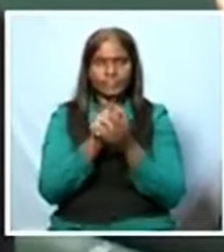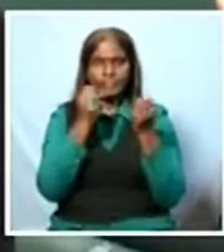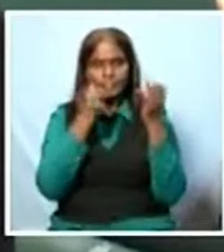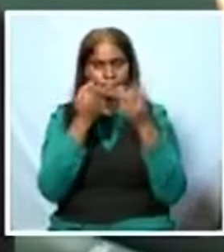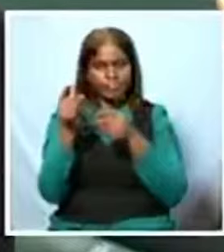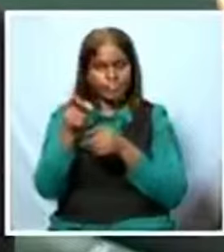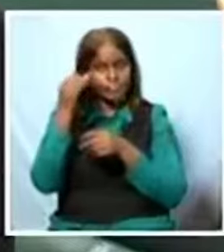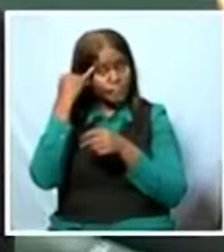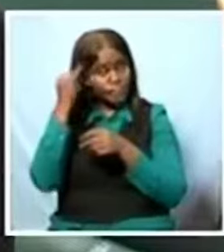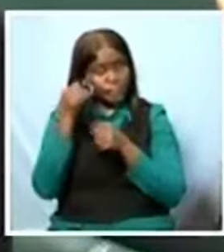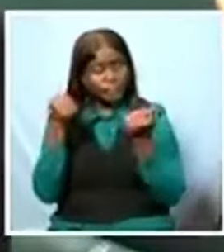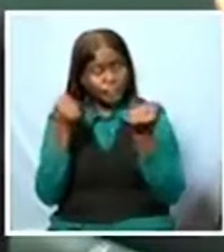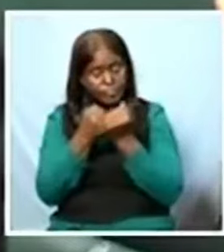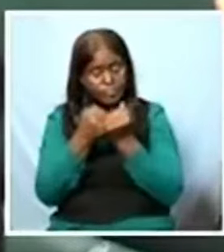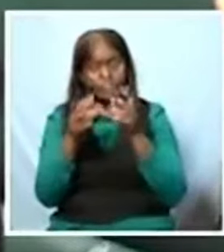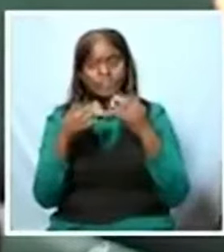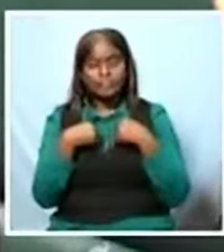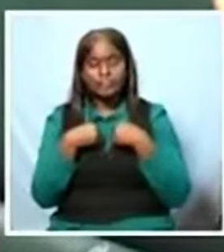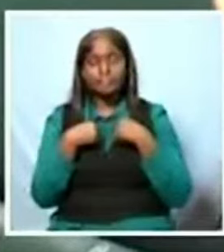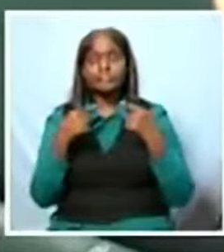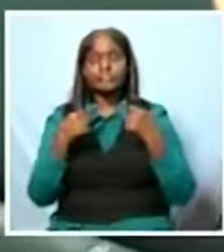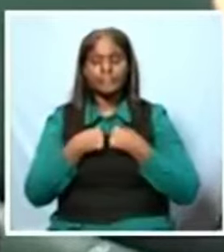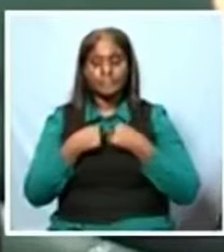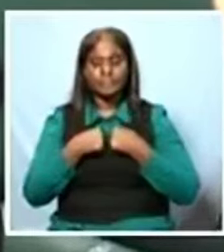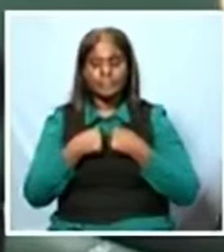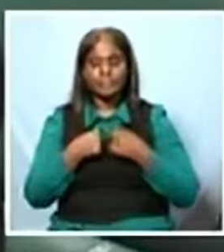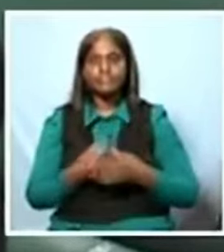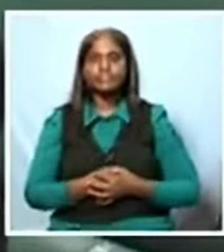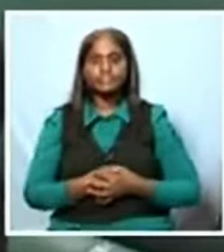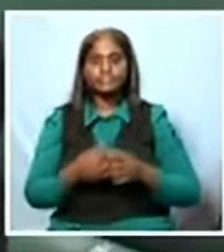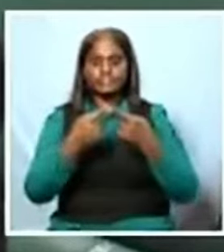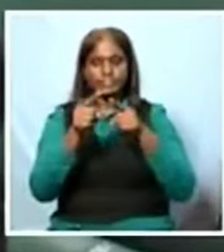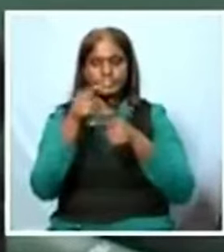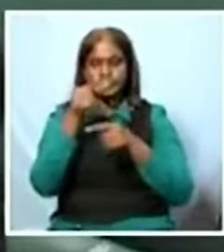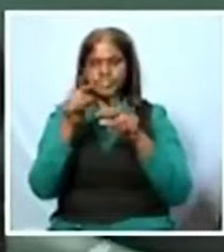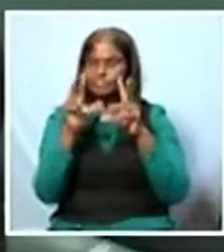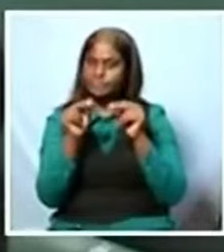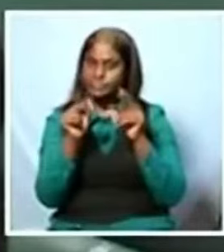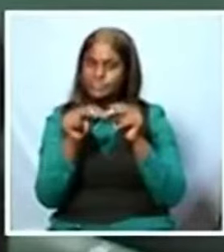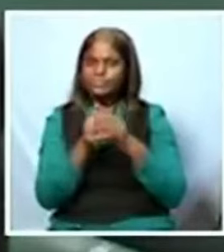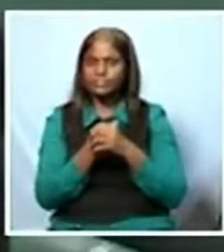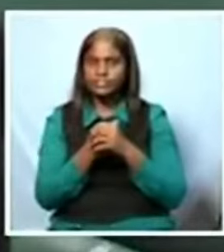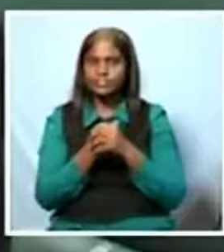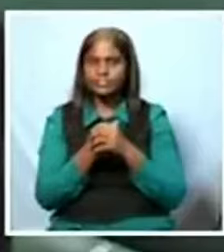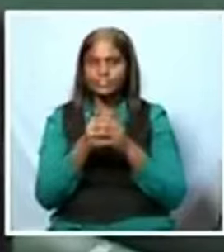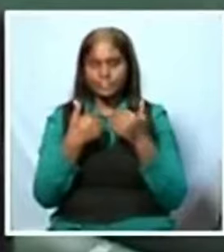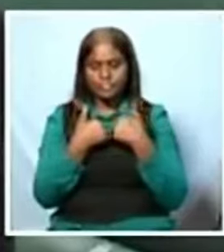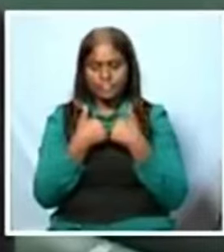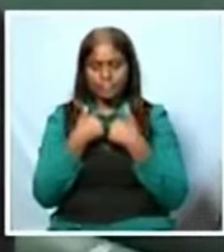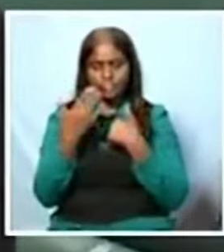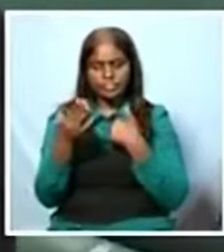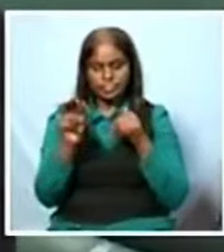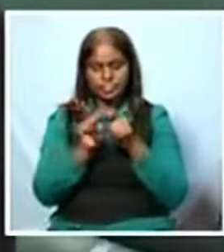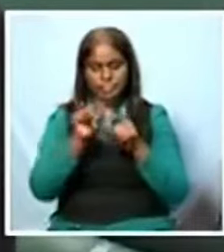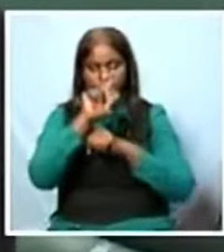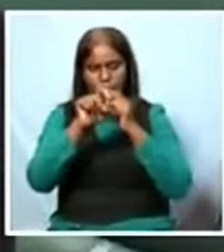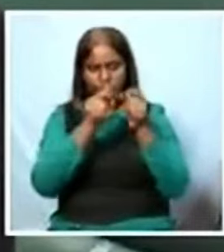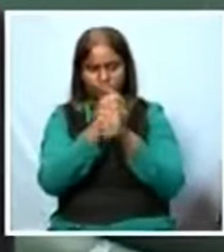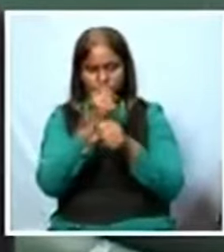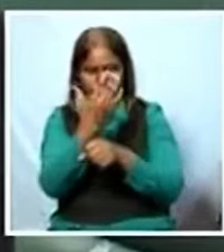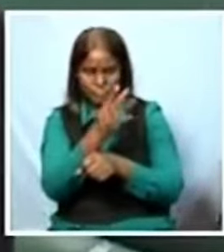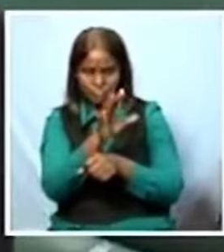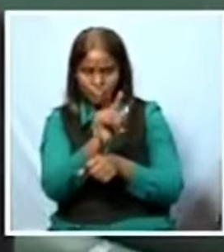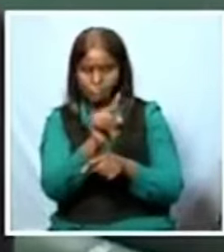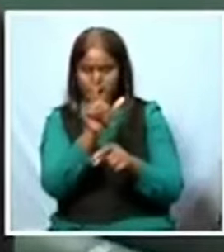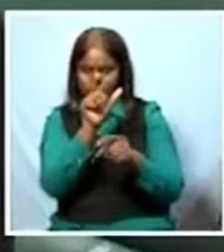many as of that opinion say aye. Of the contrary, say no. The ayes have it. The question is resolved in the